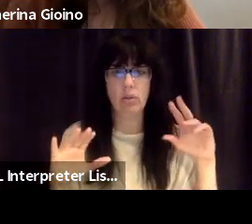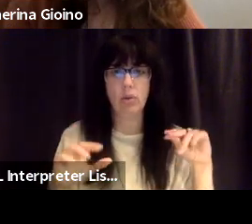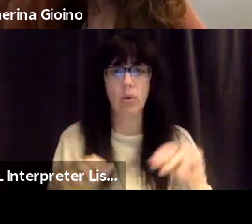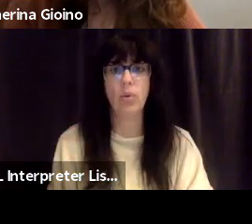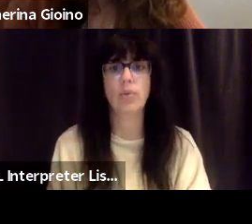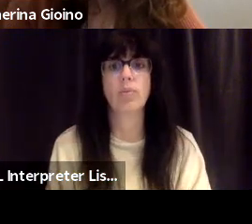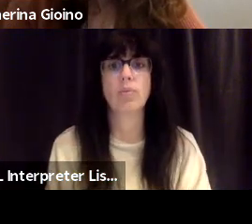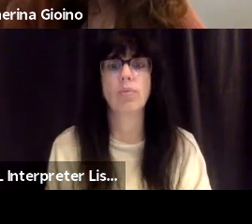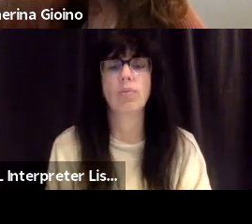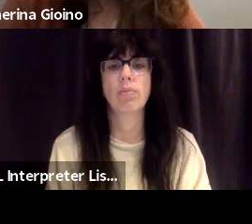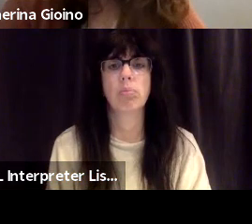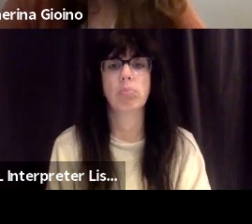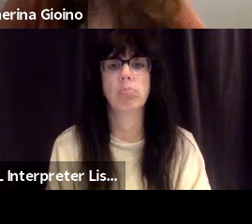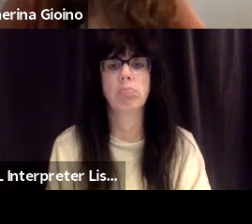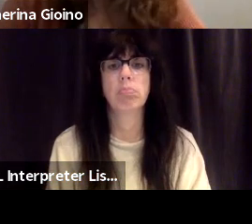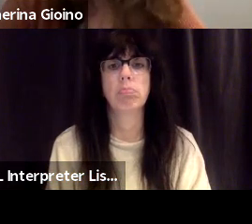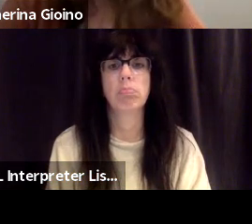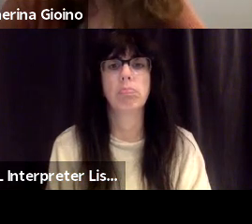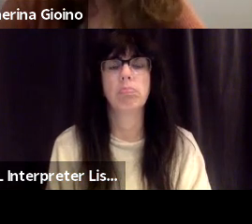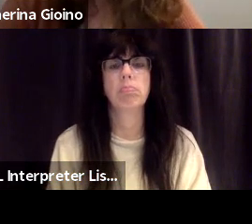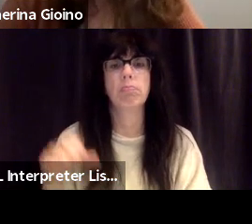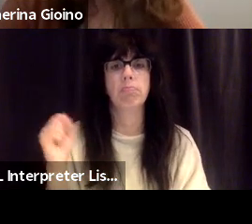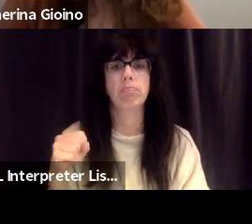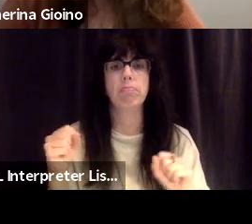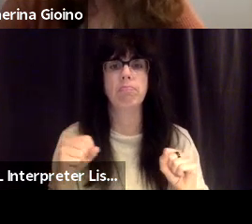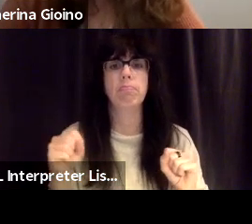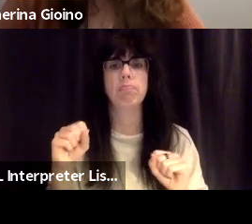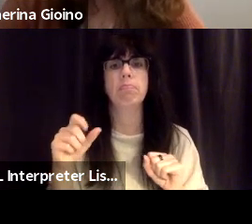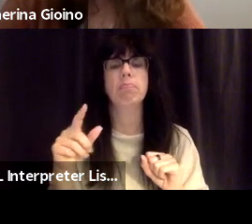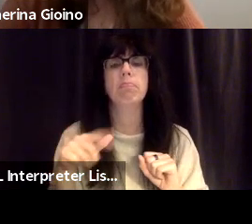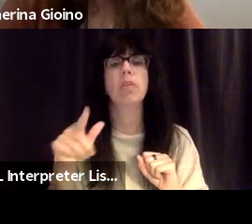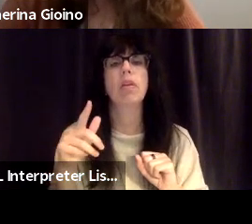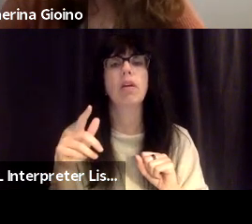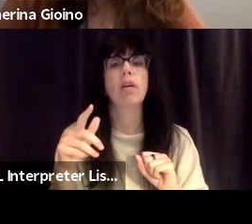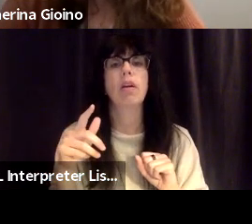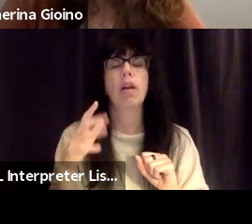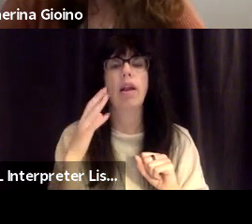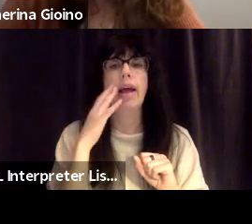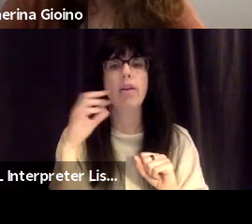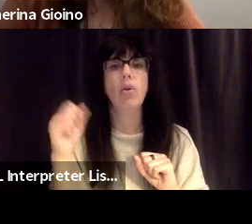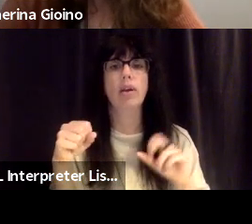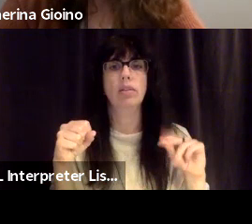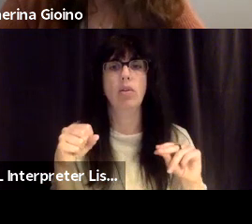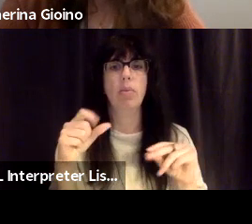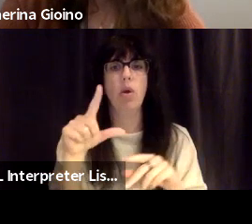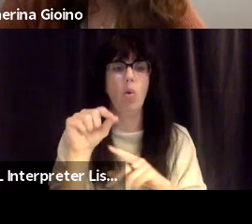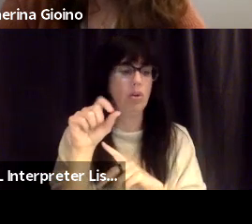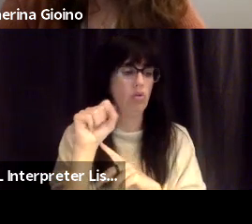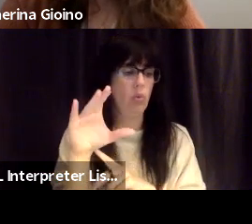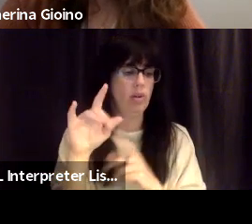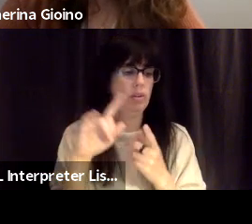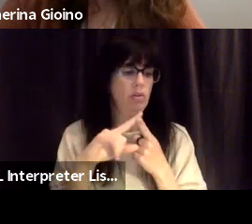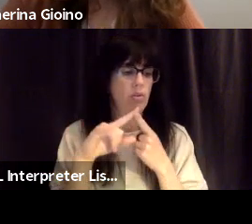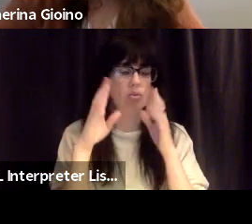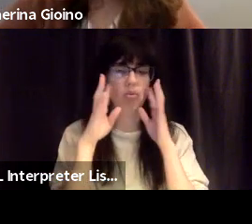think he should drop out. Yes. Yeah, I actually want to try. I know it's yes or no, but I want to take 20 seconds to create